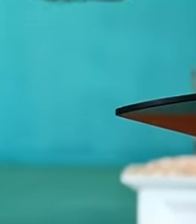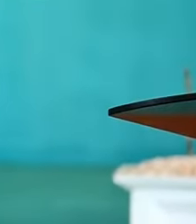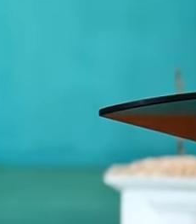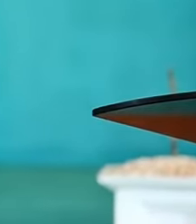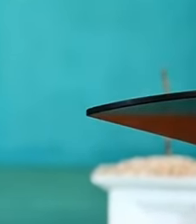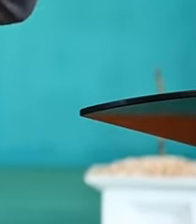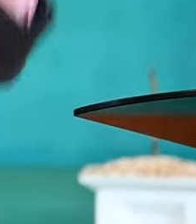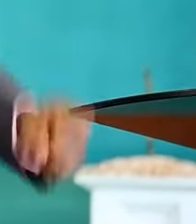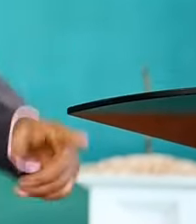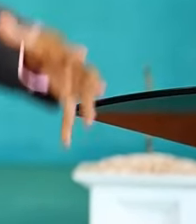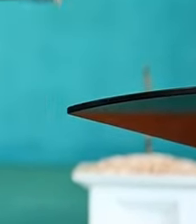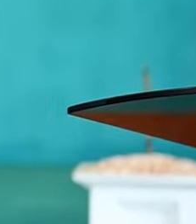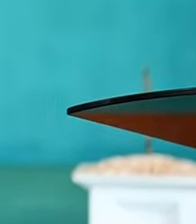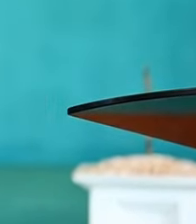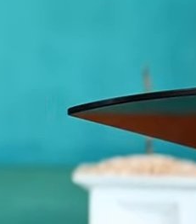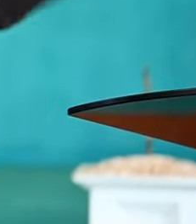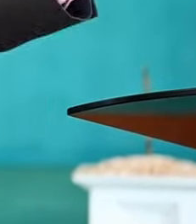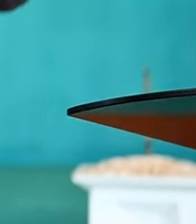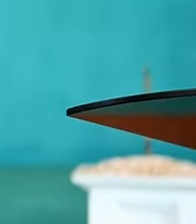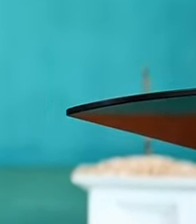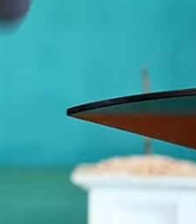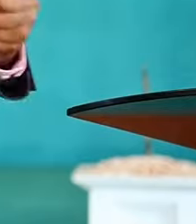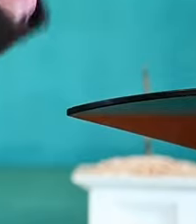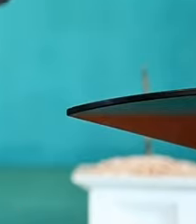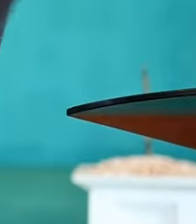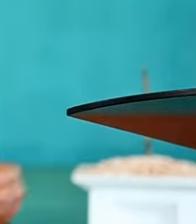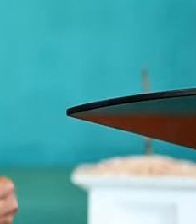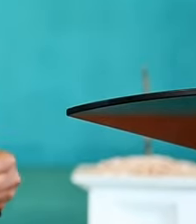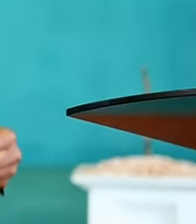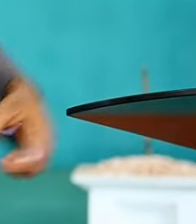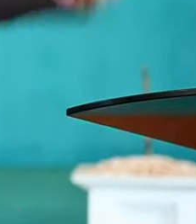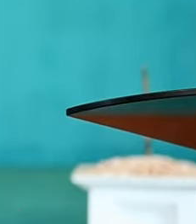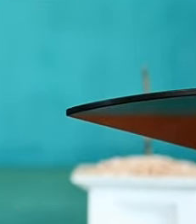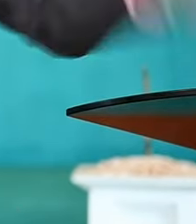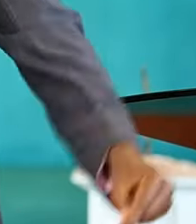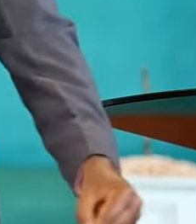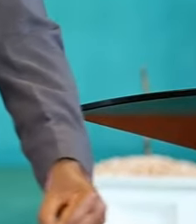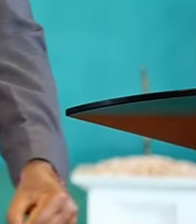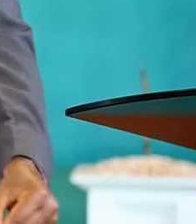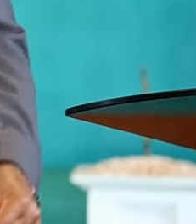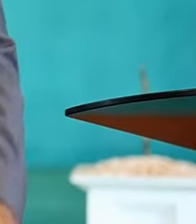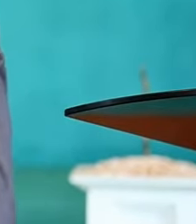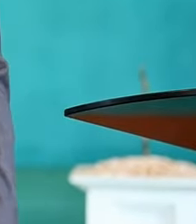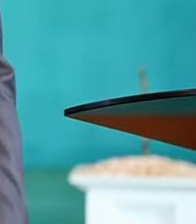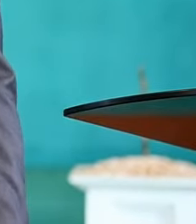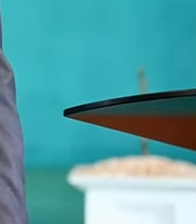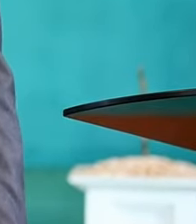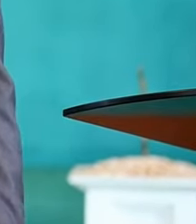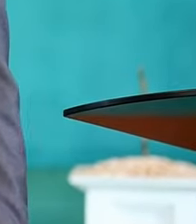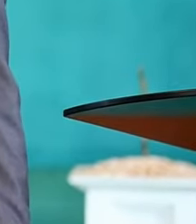and caring God is. And when that is revealed in fullness, when we see